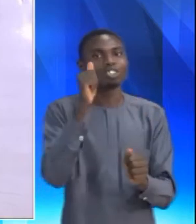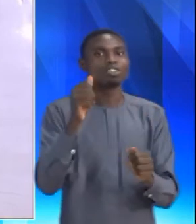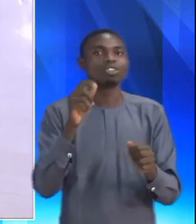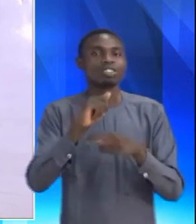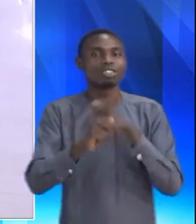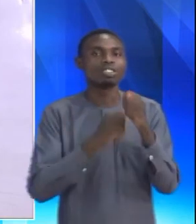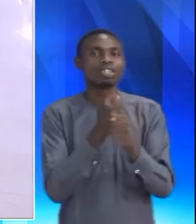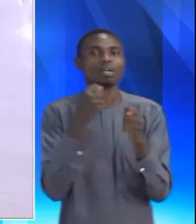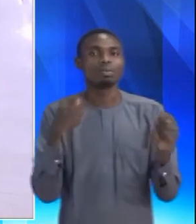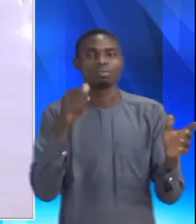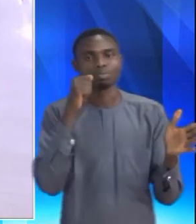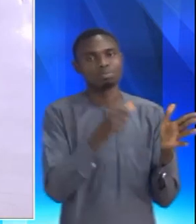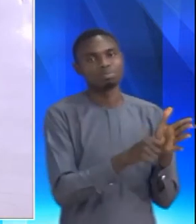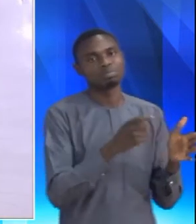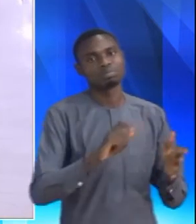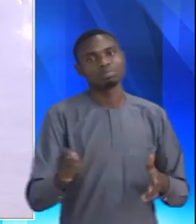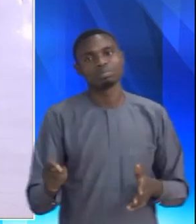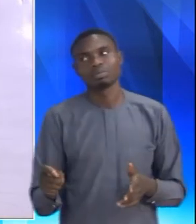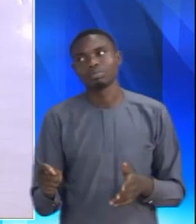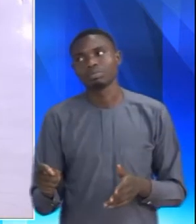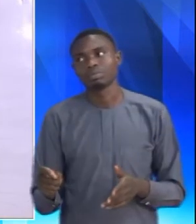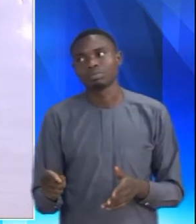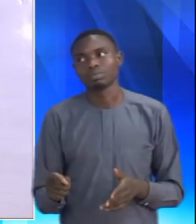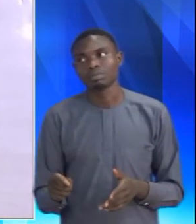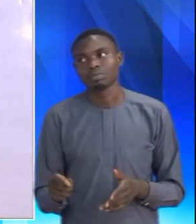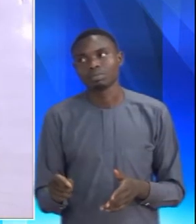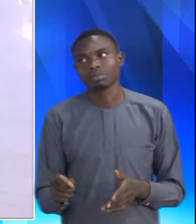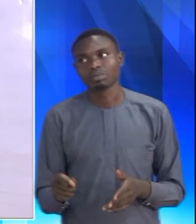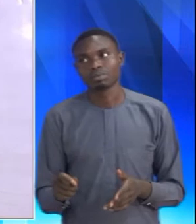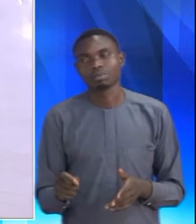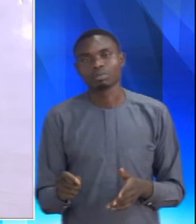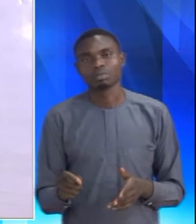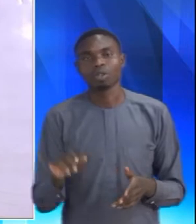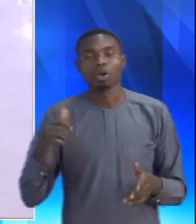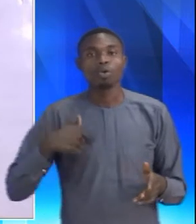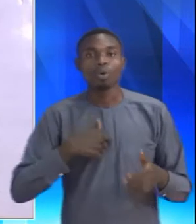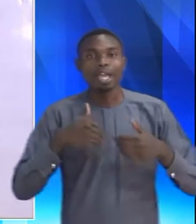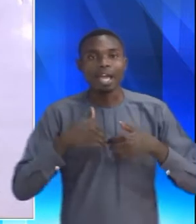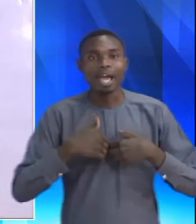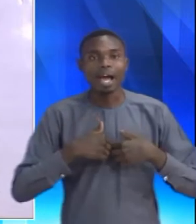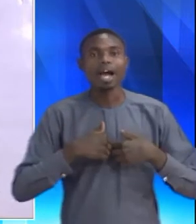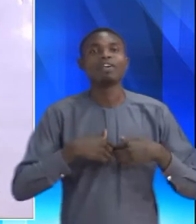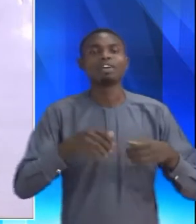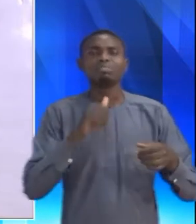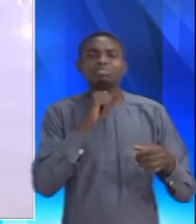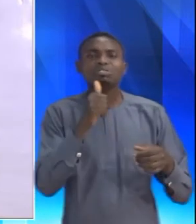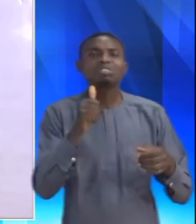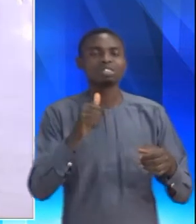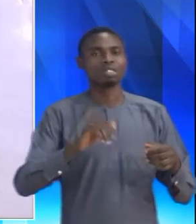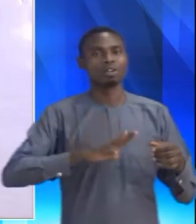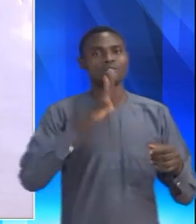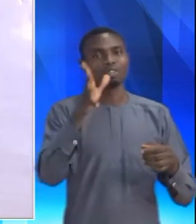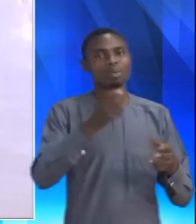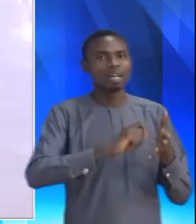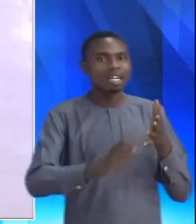someone among you to remind me of the two major types of letter writing we have. Yes, informal letter writing and formal letter